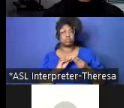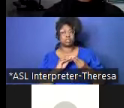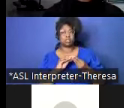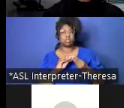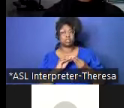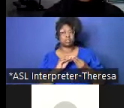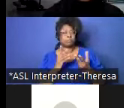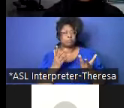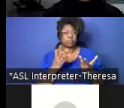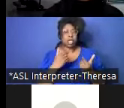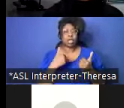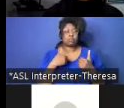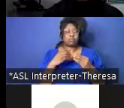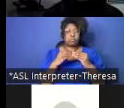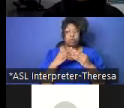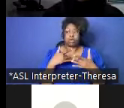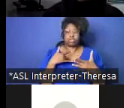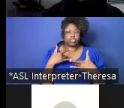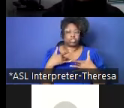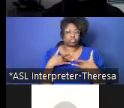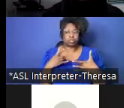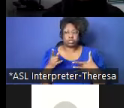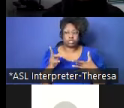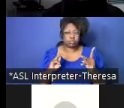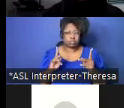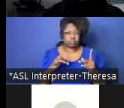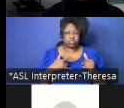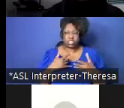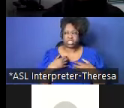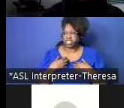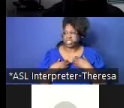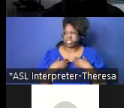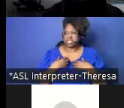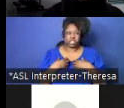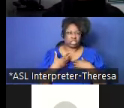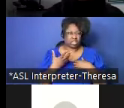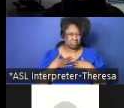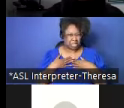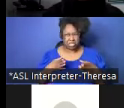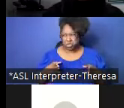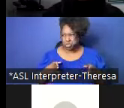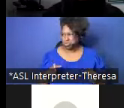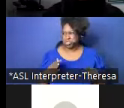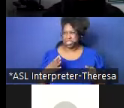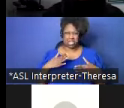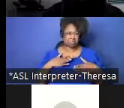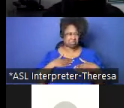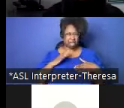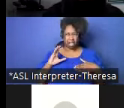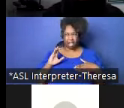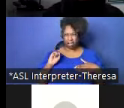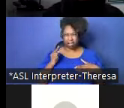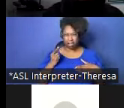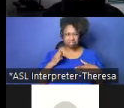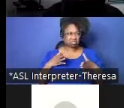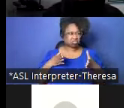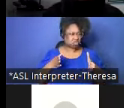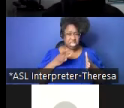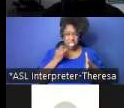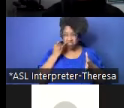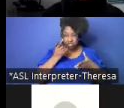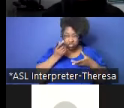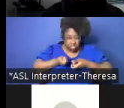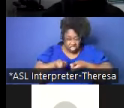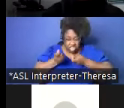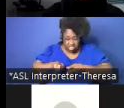I'm more concerned about them being annoyed that, oh, my street, like Cottage Street, if you dig it up, there's going to